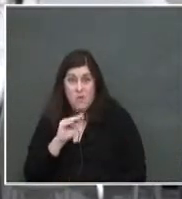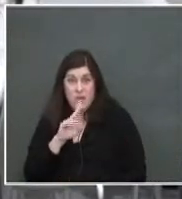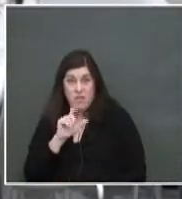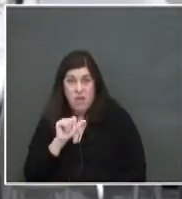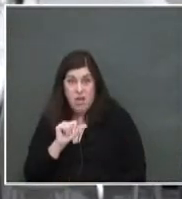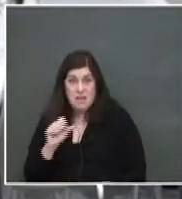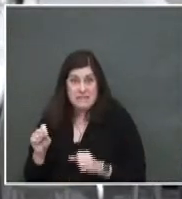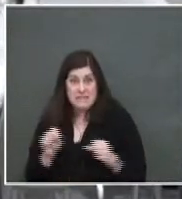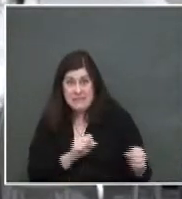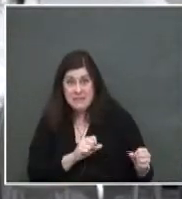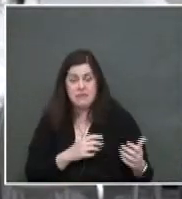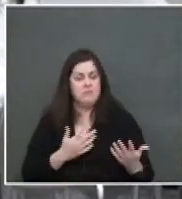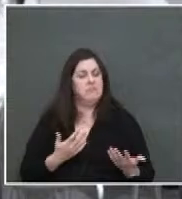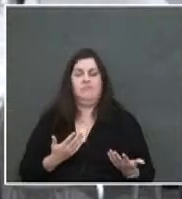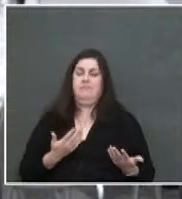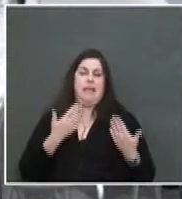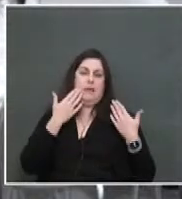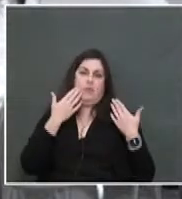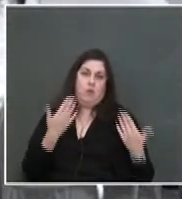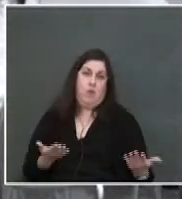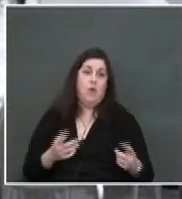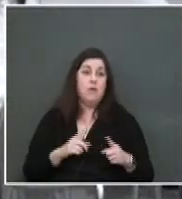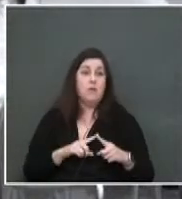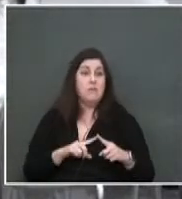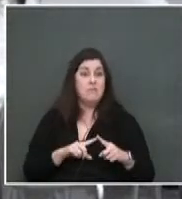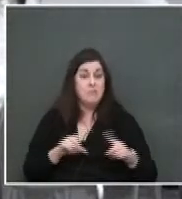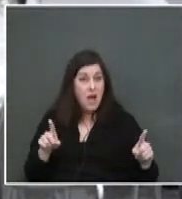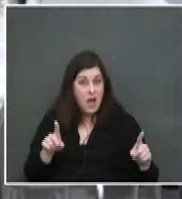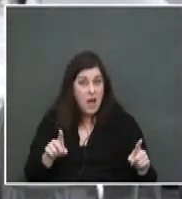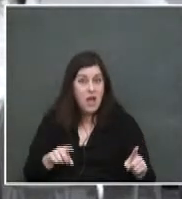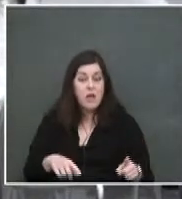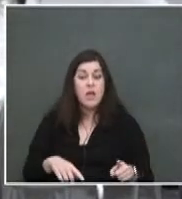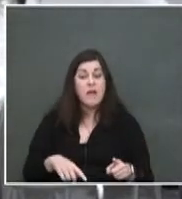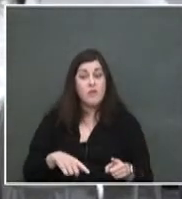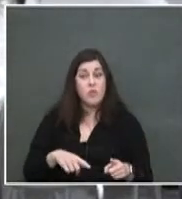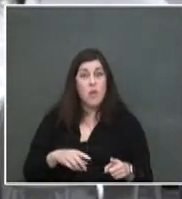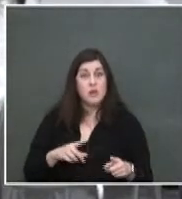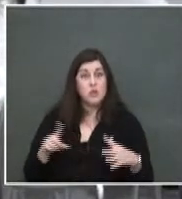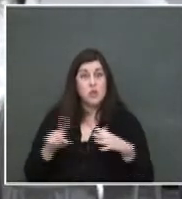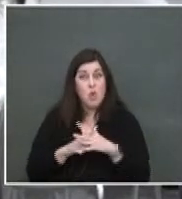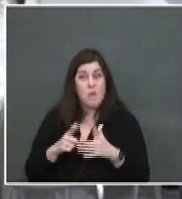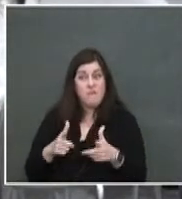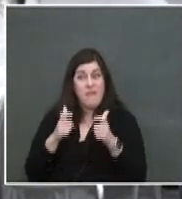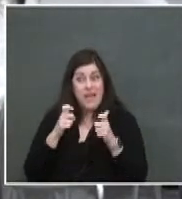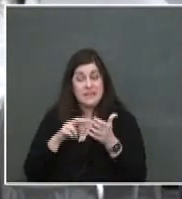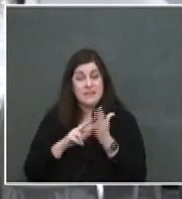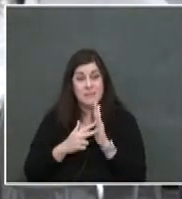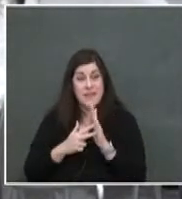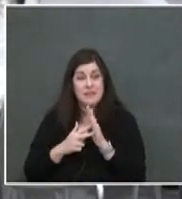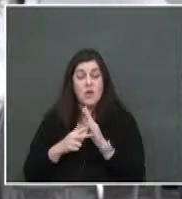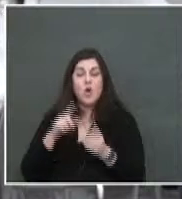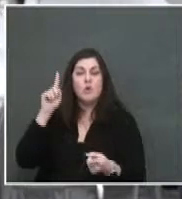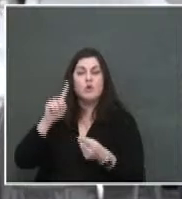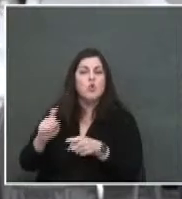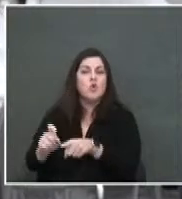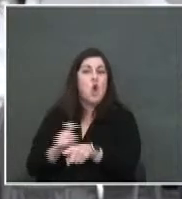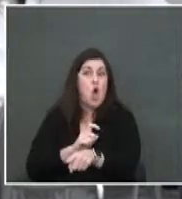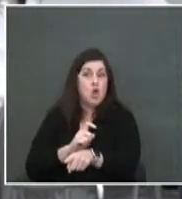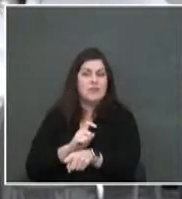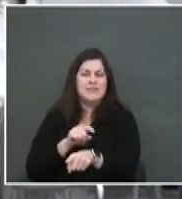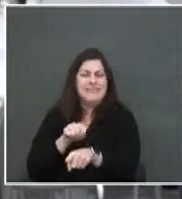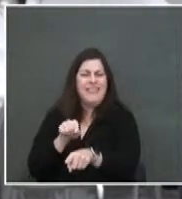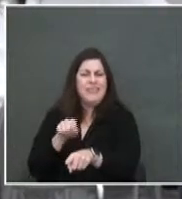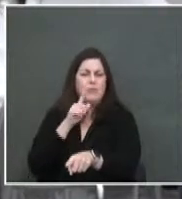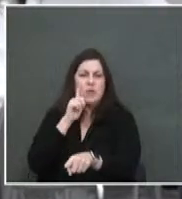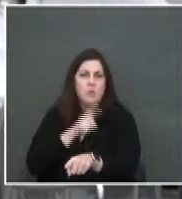always said that, you know, if you want to reduce response times, you either reduce the number of calls, the types of calls that we respond